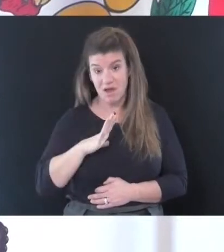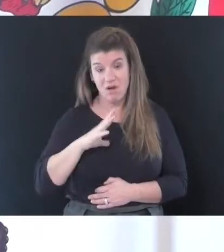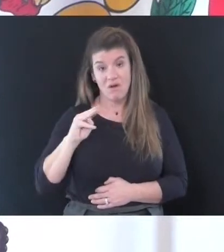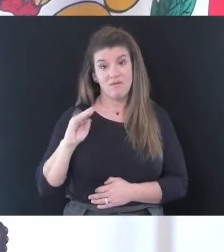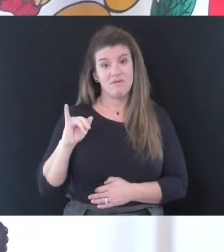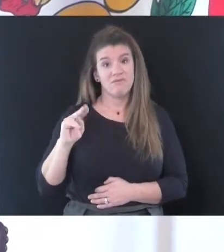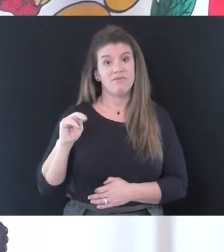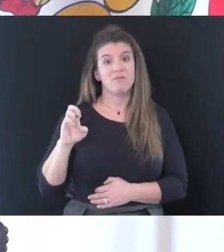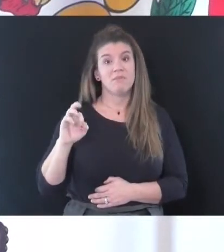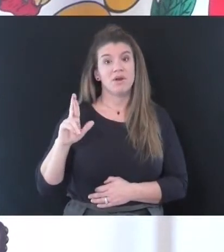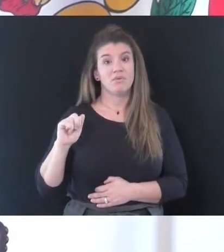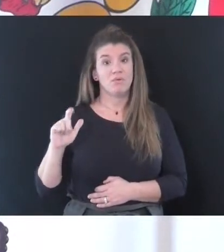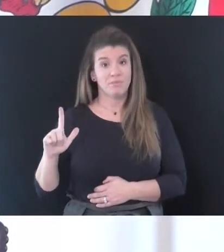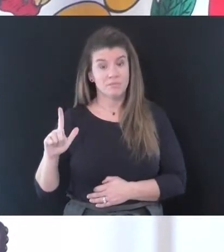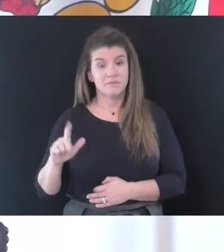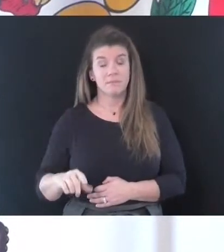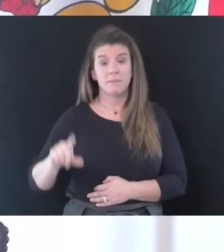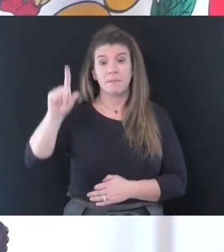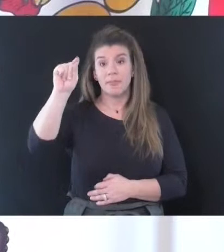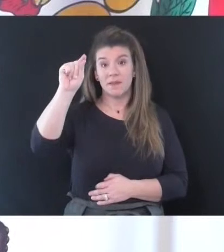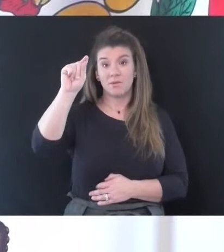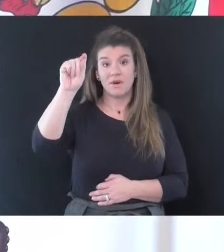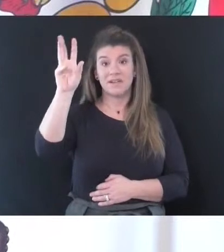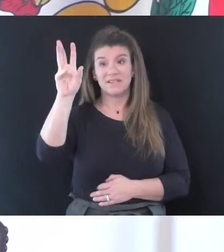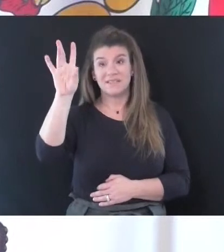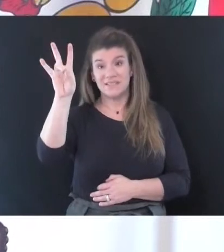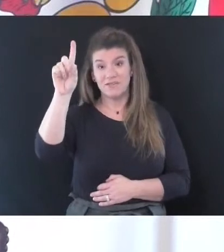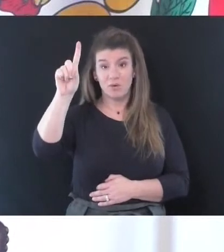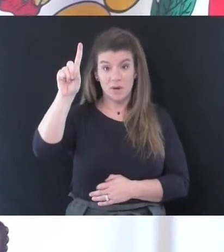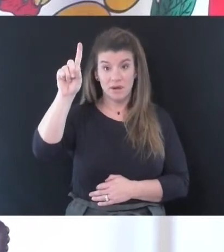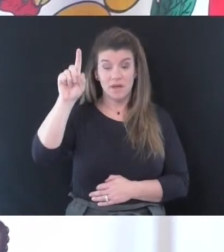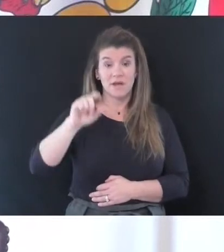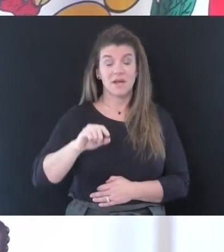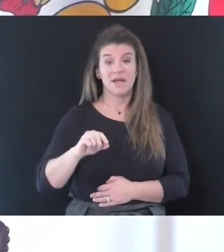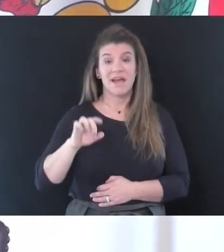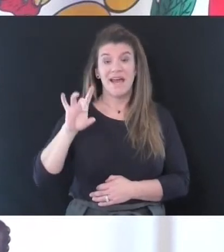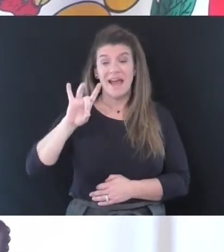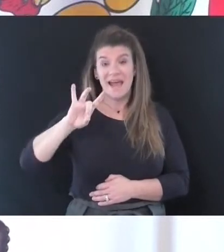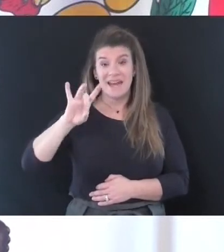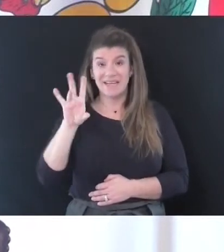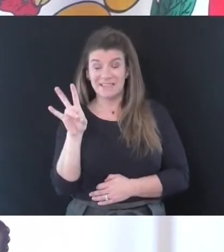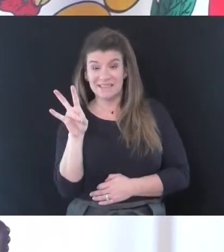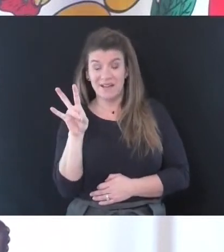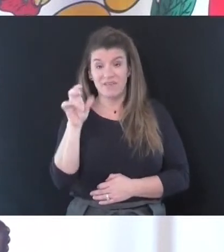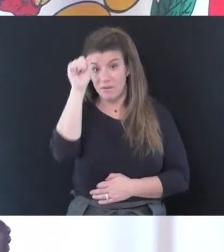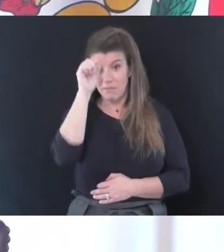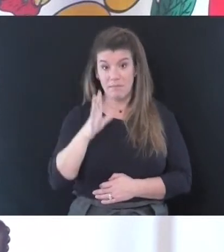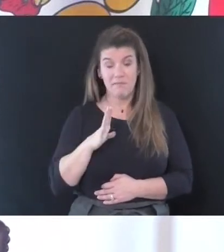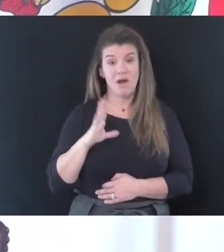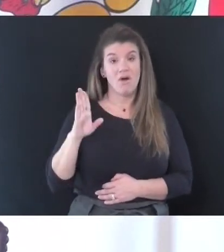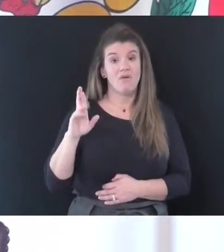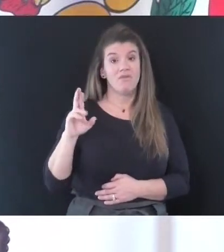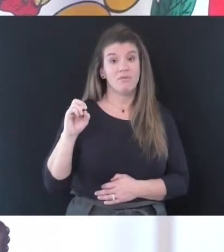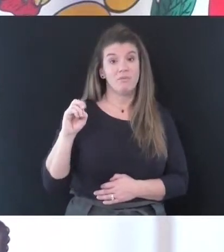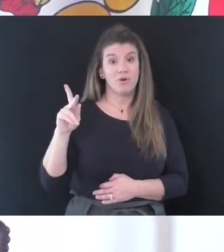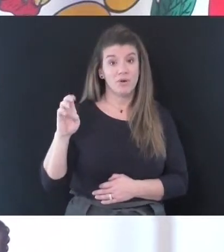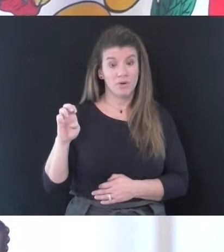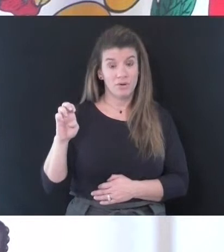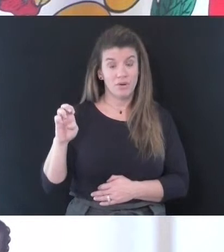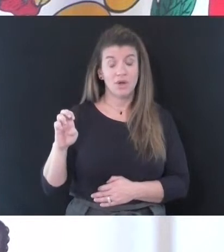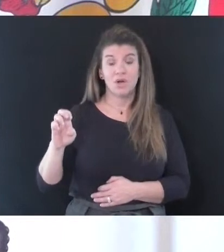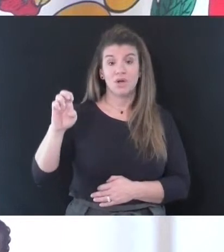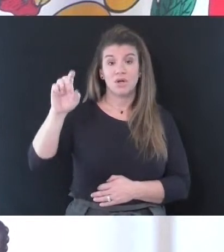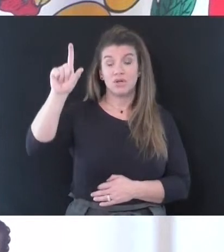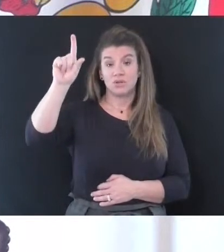from Mineral County. Our 2,071st death, an 87-year-old male from Brooke County. Our